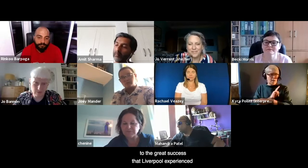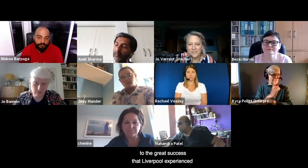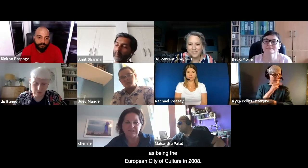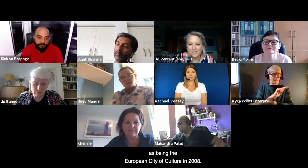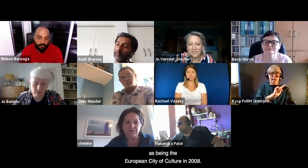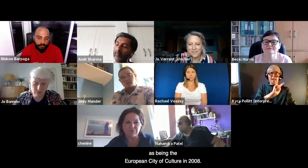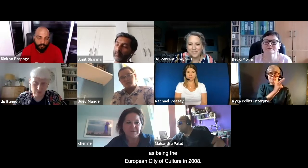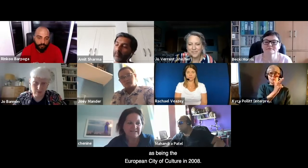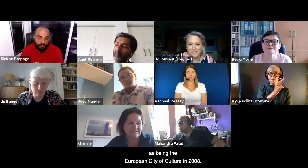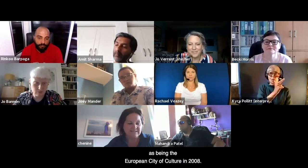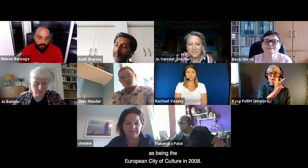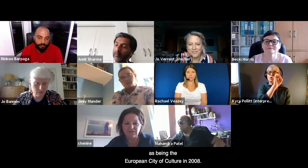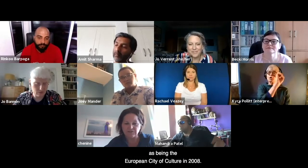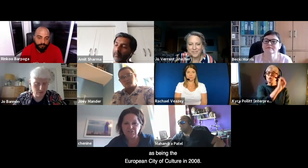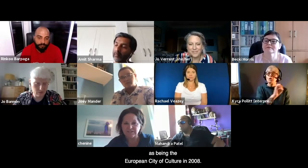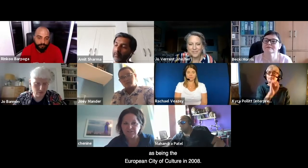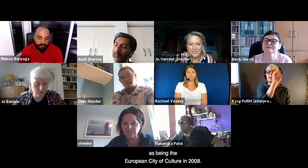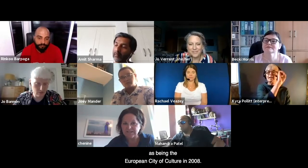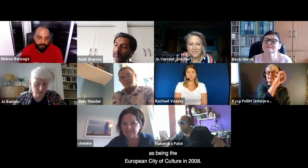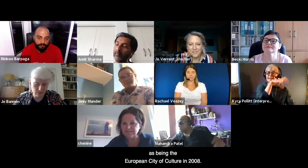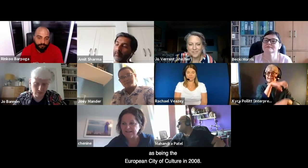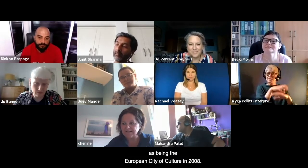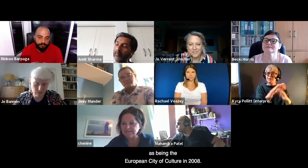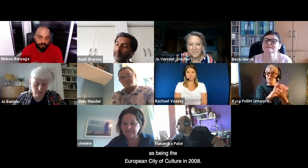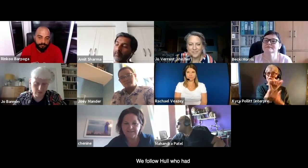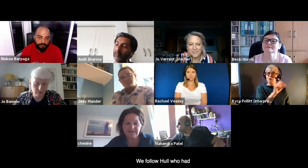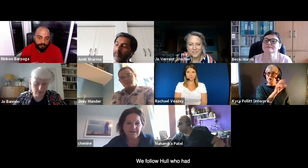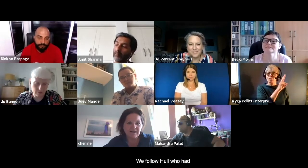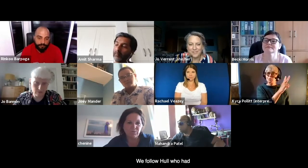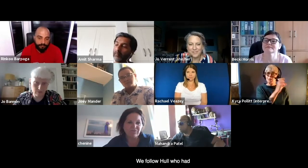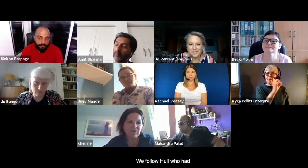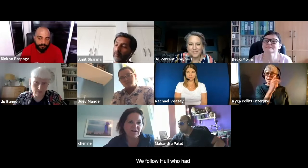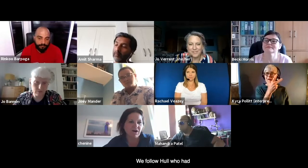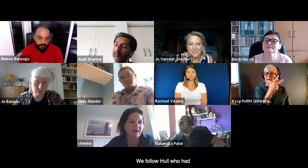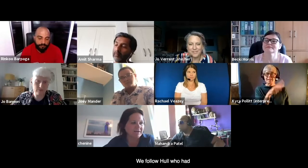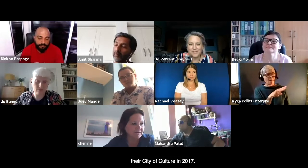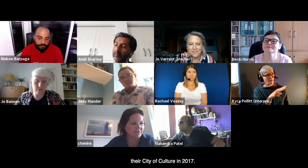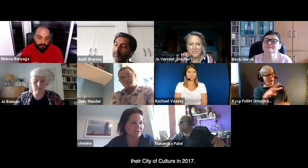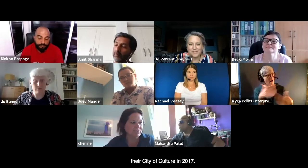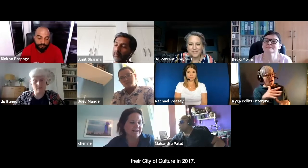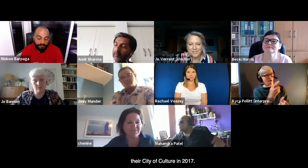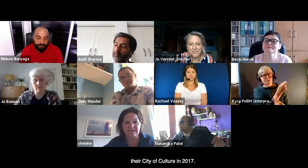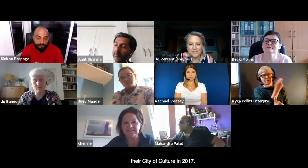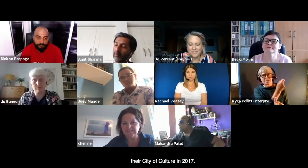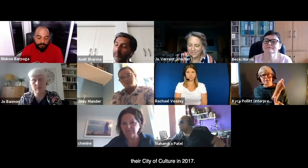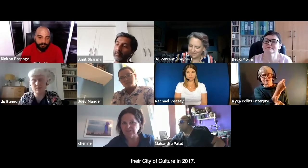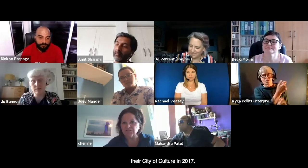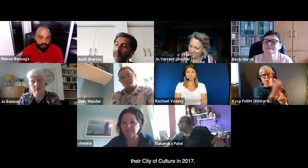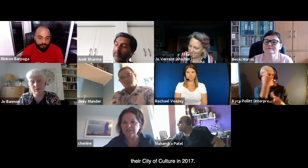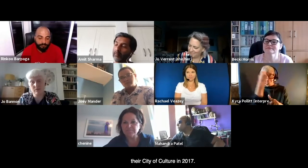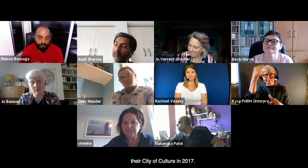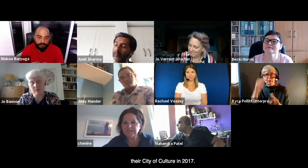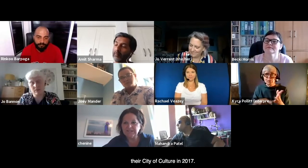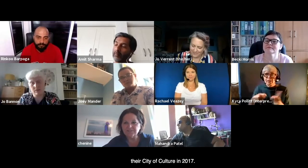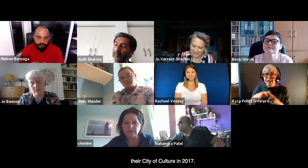experienced as being the European City of Culture in 2008. And we follow Hull, who had their City of